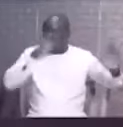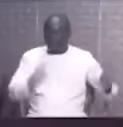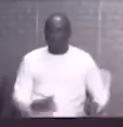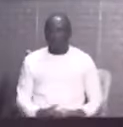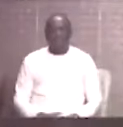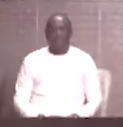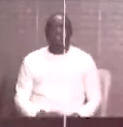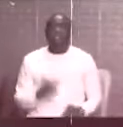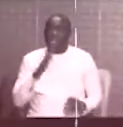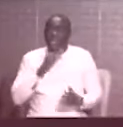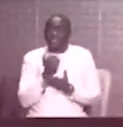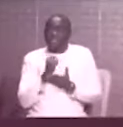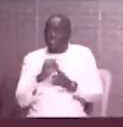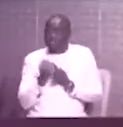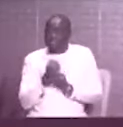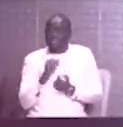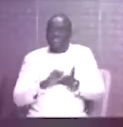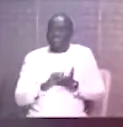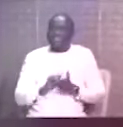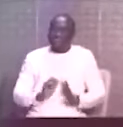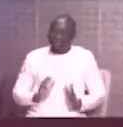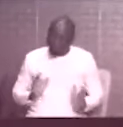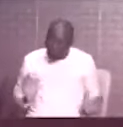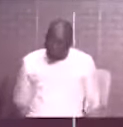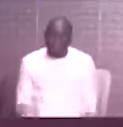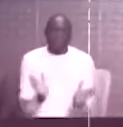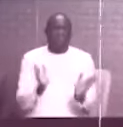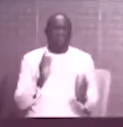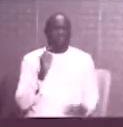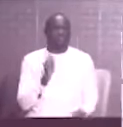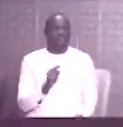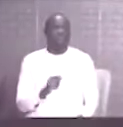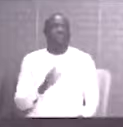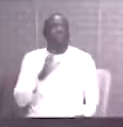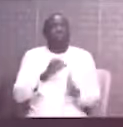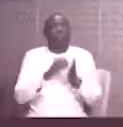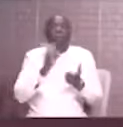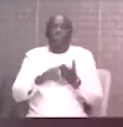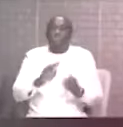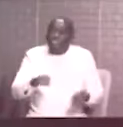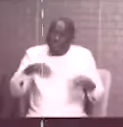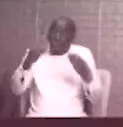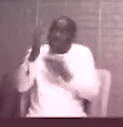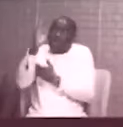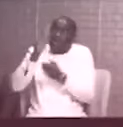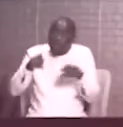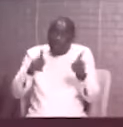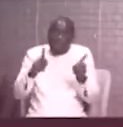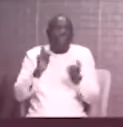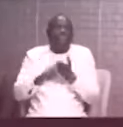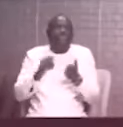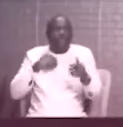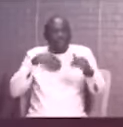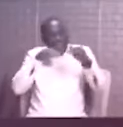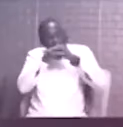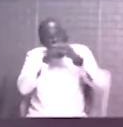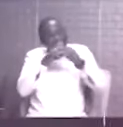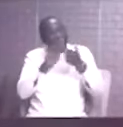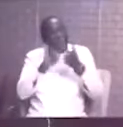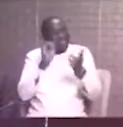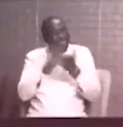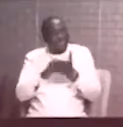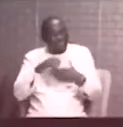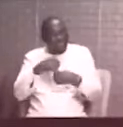are situations that compel you. Yours is to give God permission to have access to that making